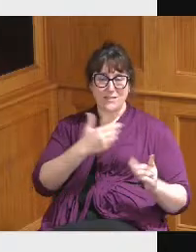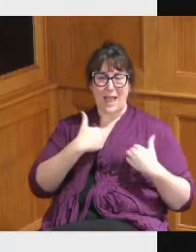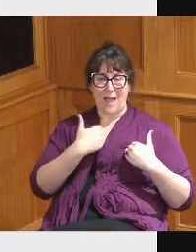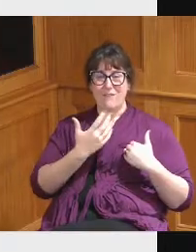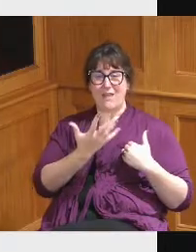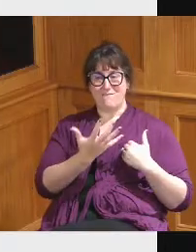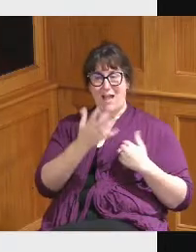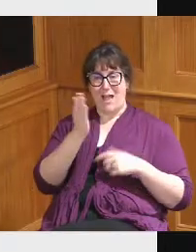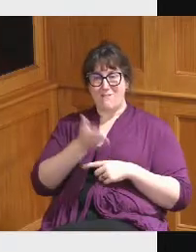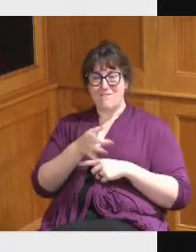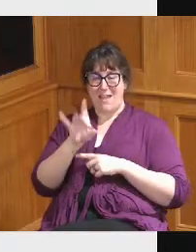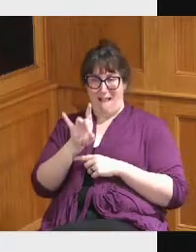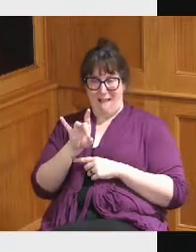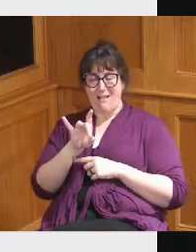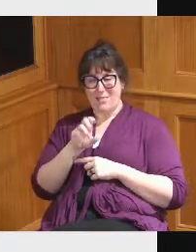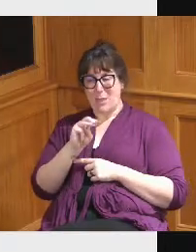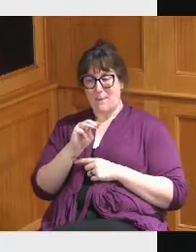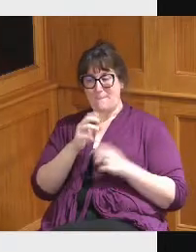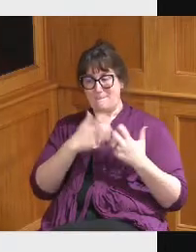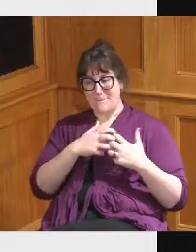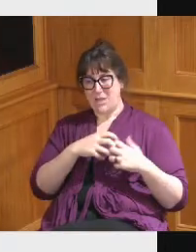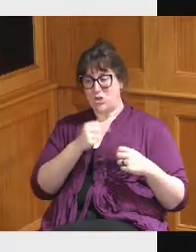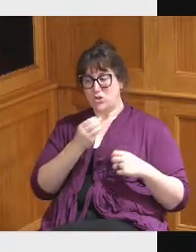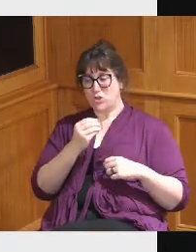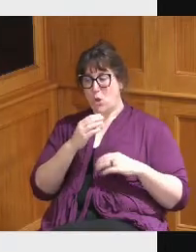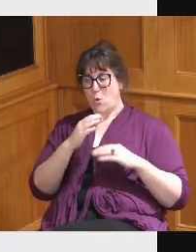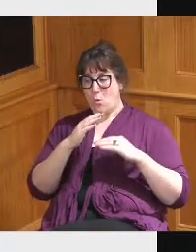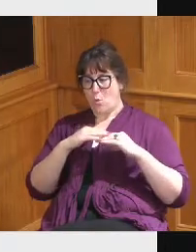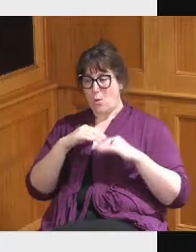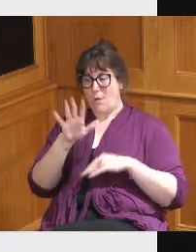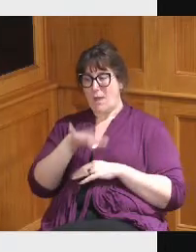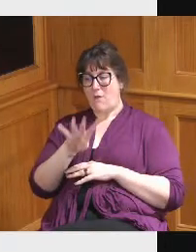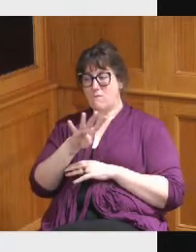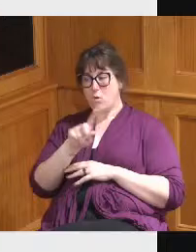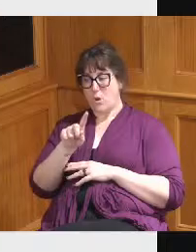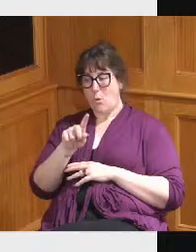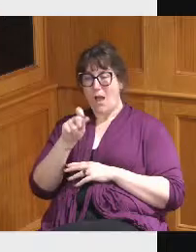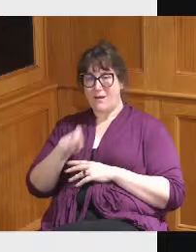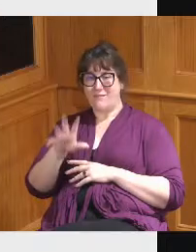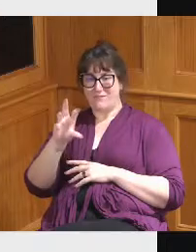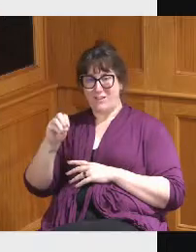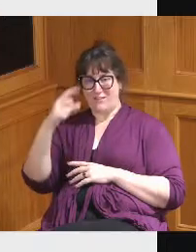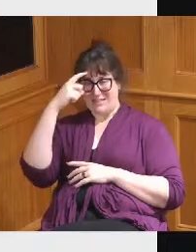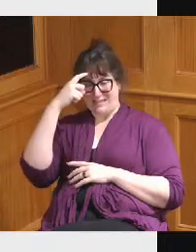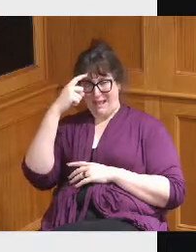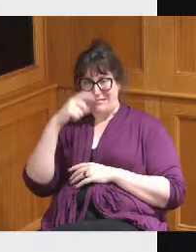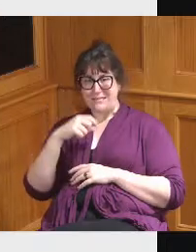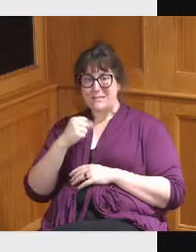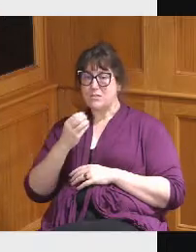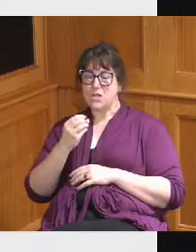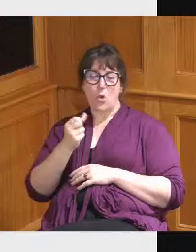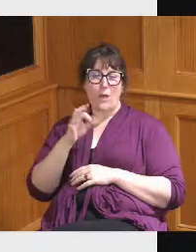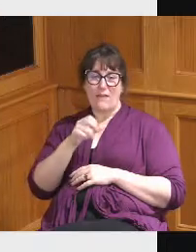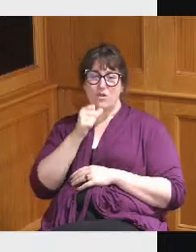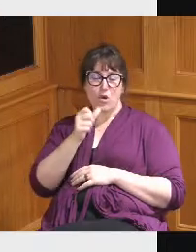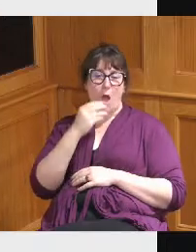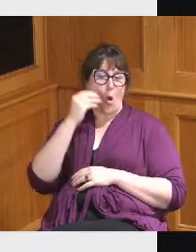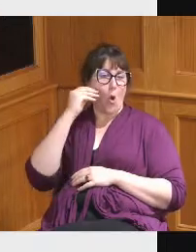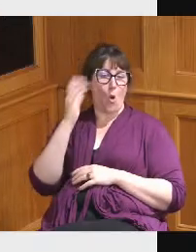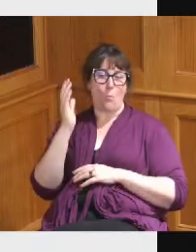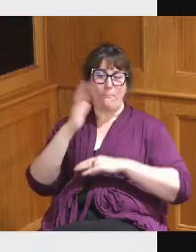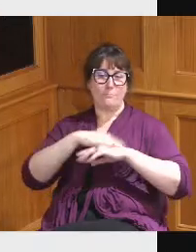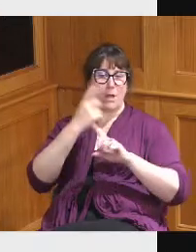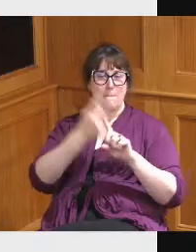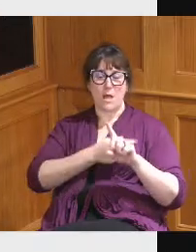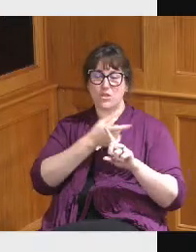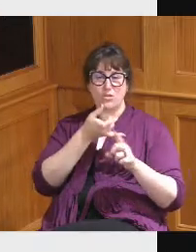5/8 inch meter, so they have a monthly minimum charge of about $41.50. So even if you're gone all month, you're going to get that bill